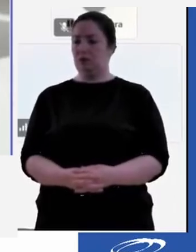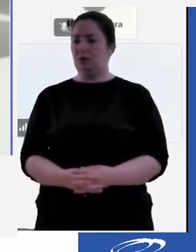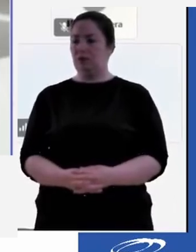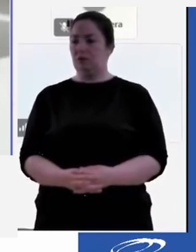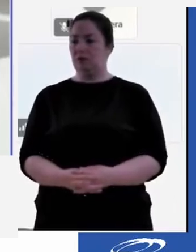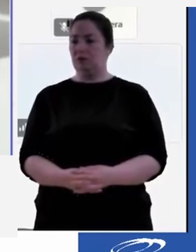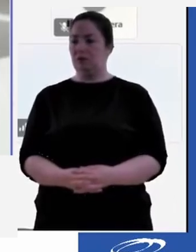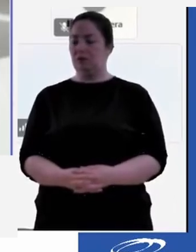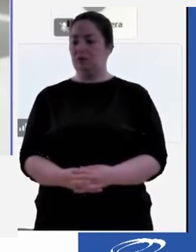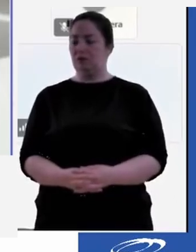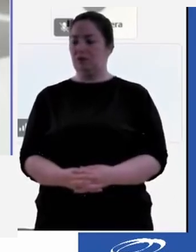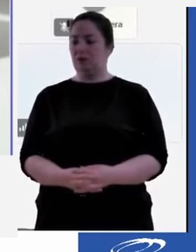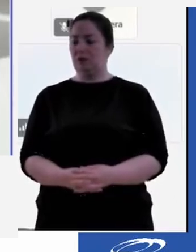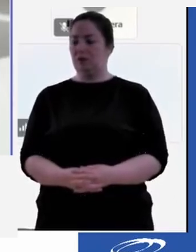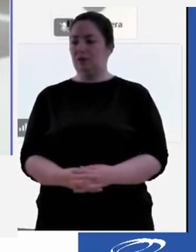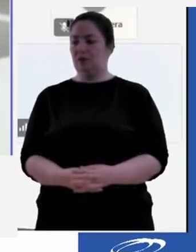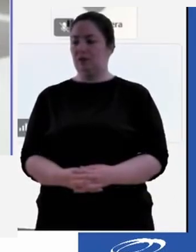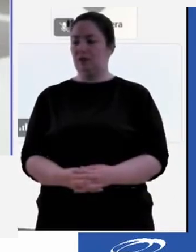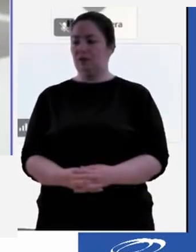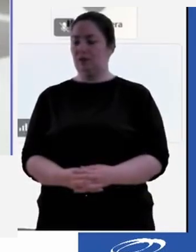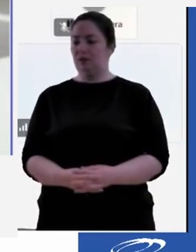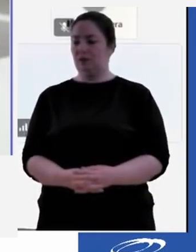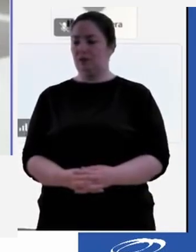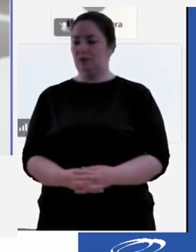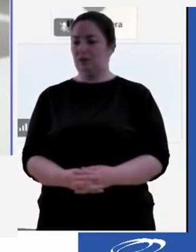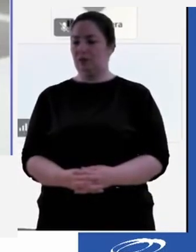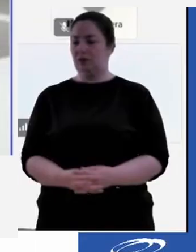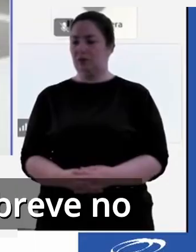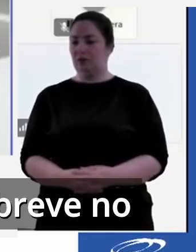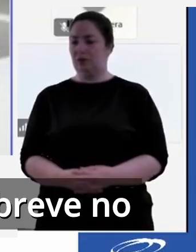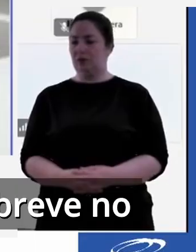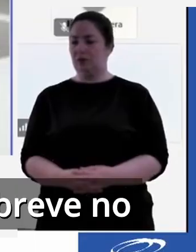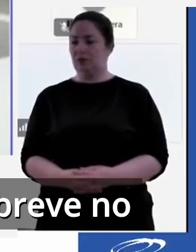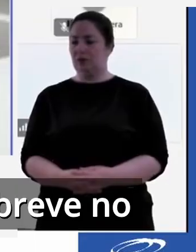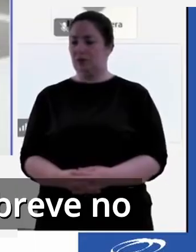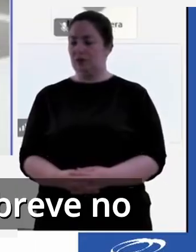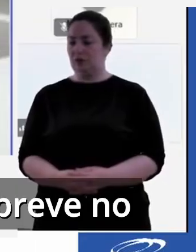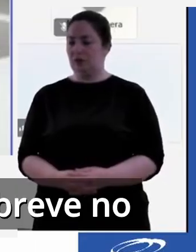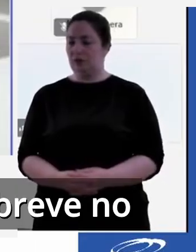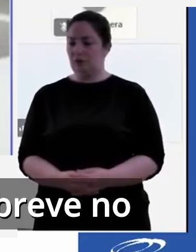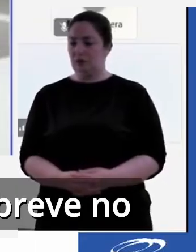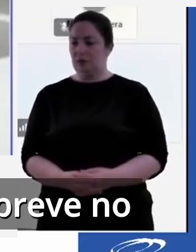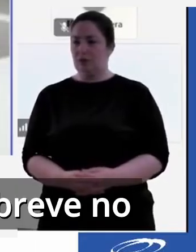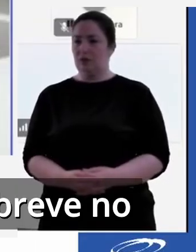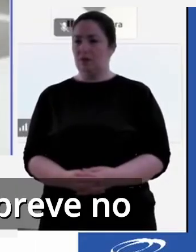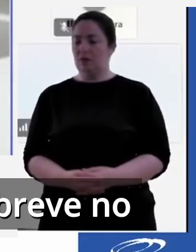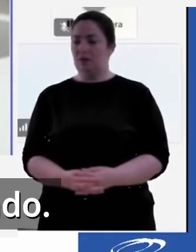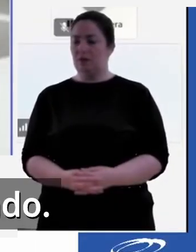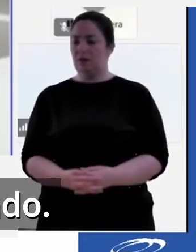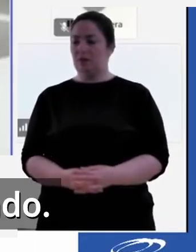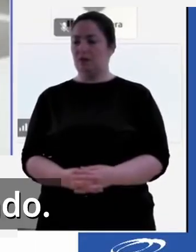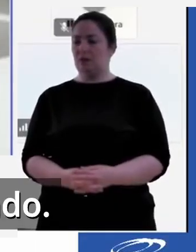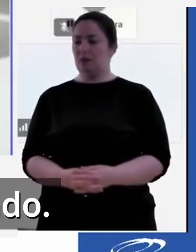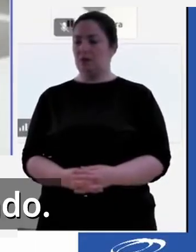share with you is that there will be new diagnostic guidelines for periprosthetic joint infection that will be published soon.